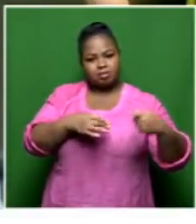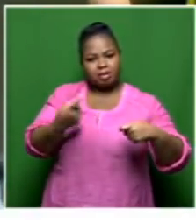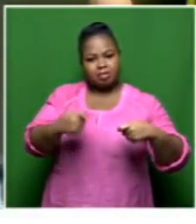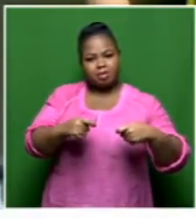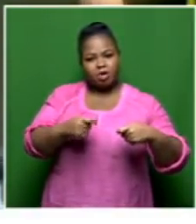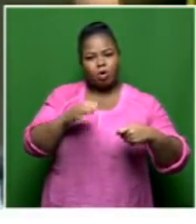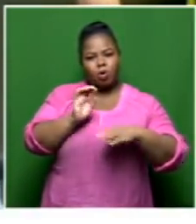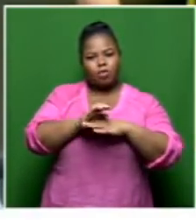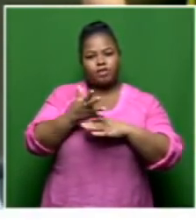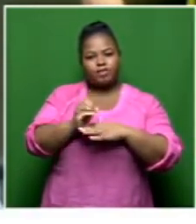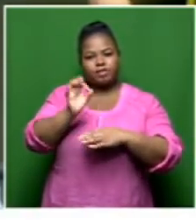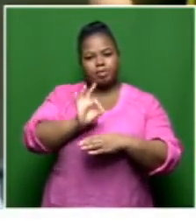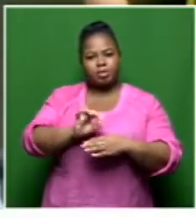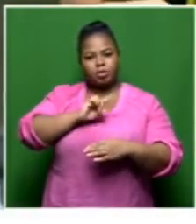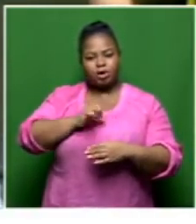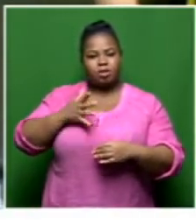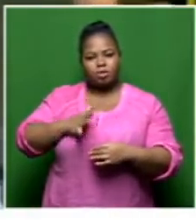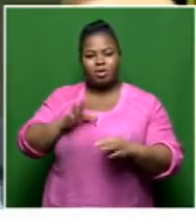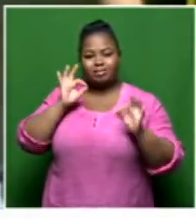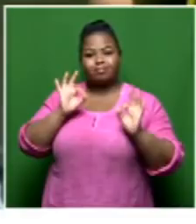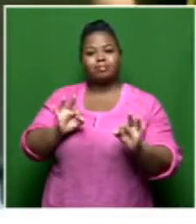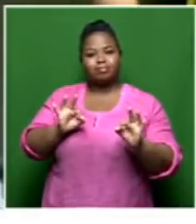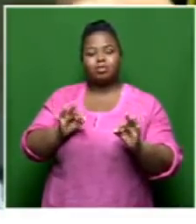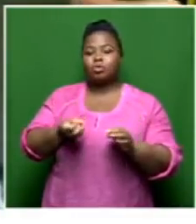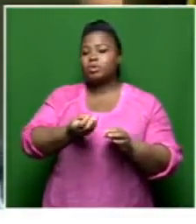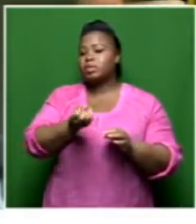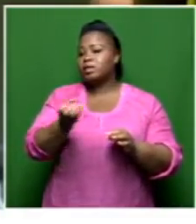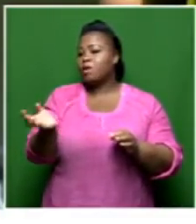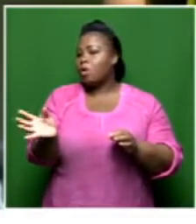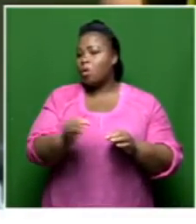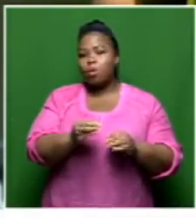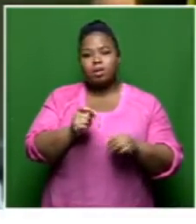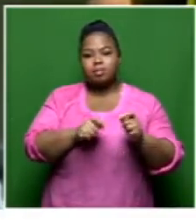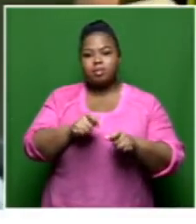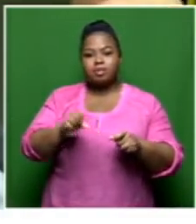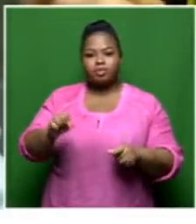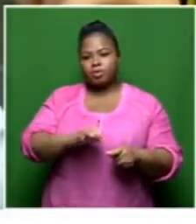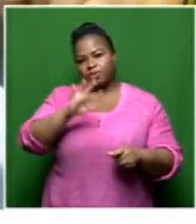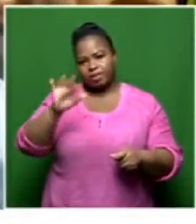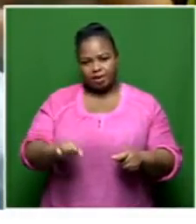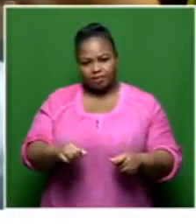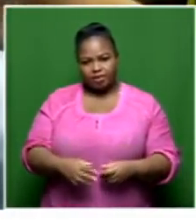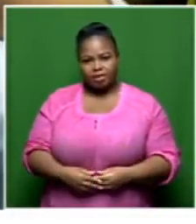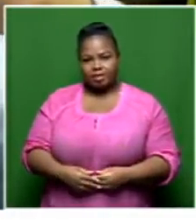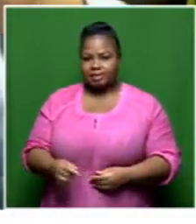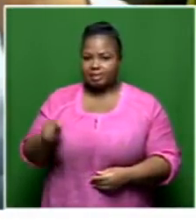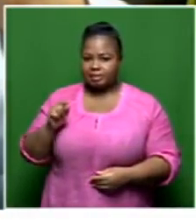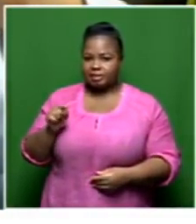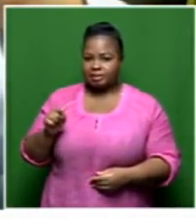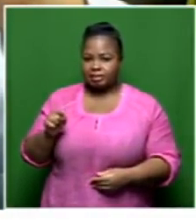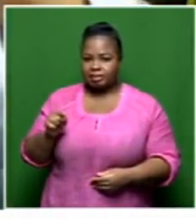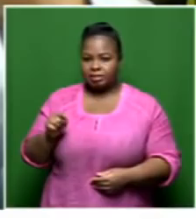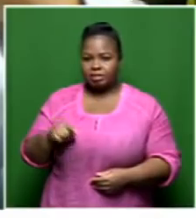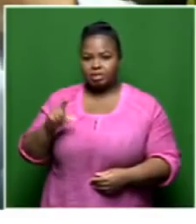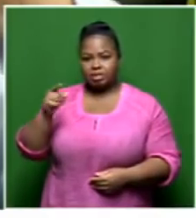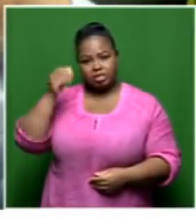than 50% in an effort to get masks to absolutely everybody out there in South Africa. Now, this one here is a